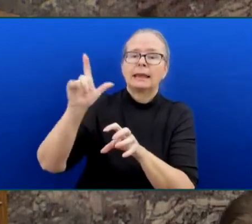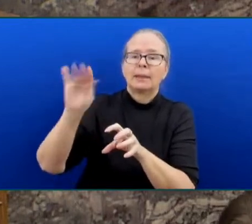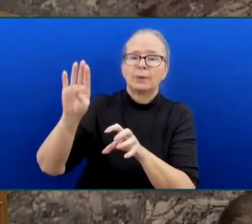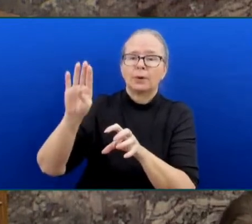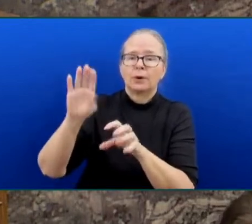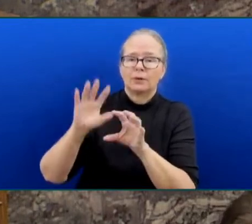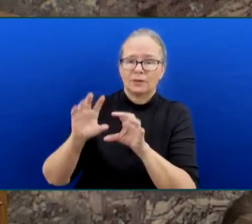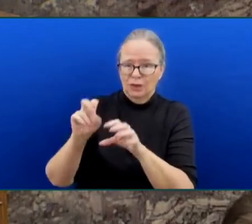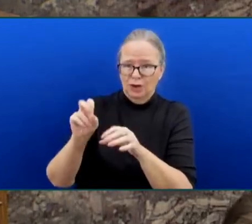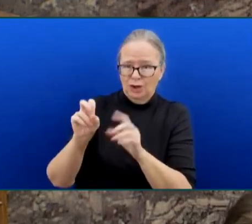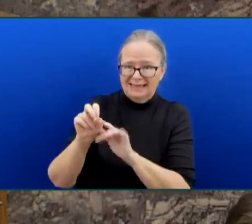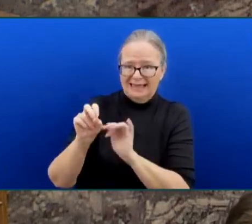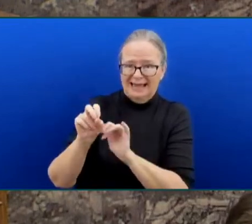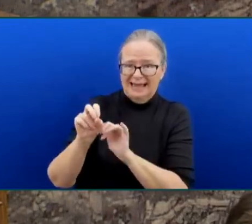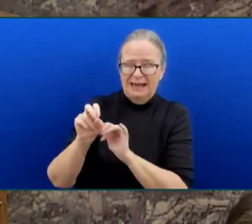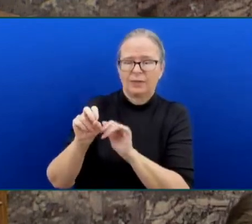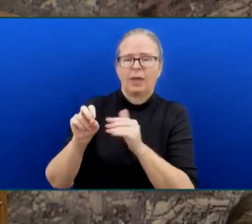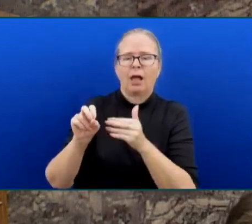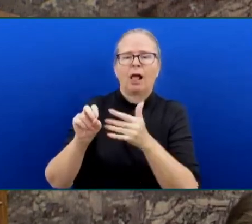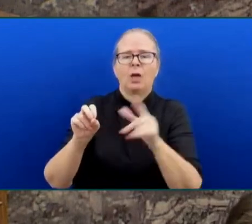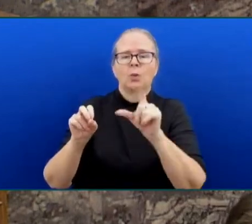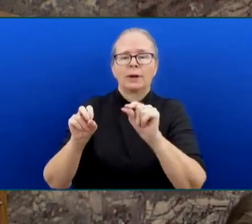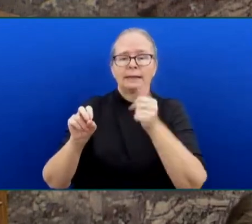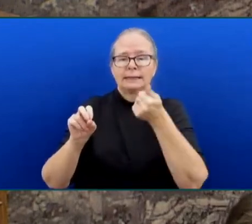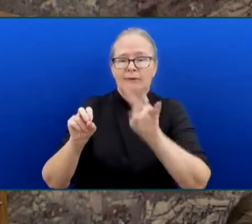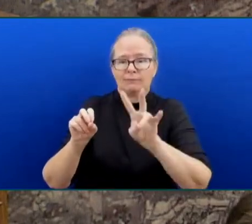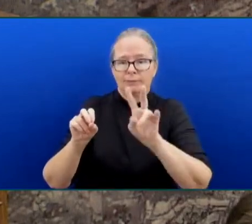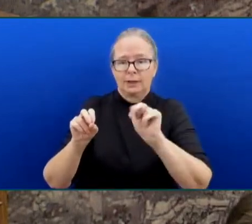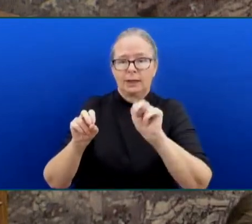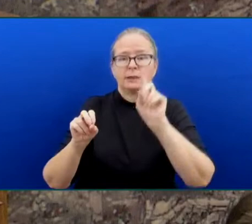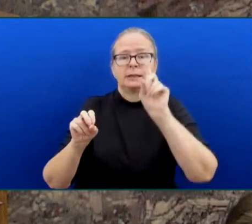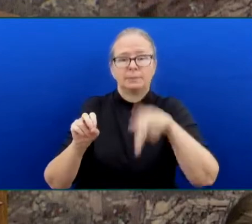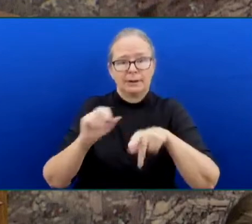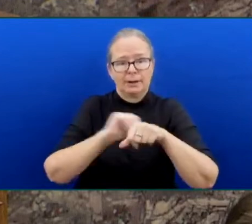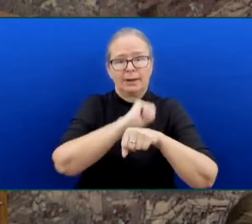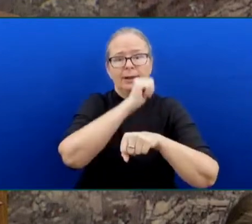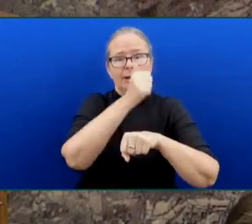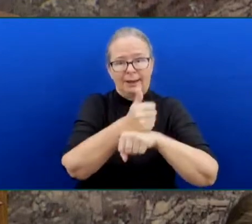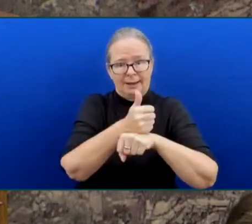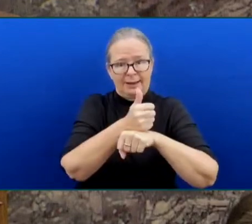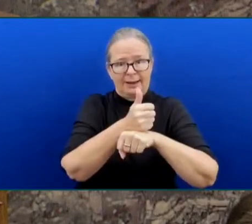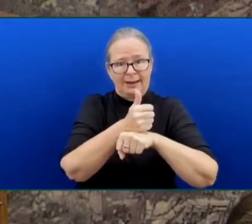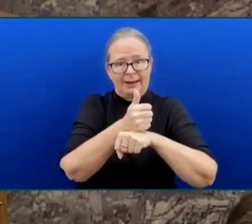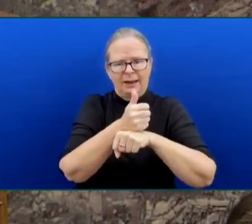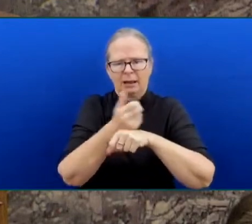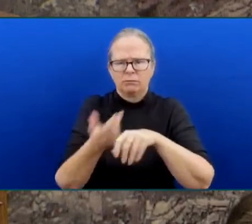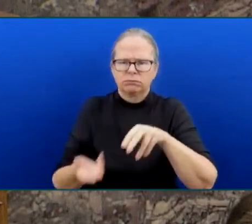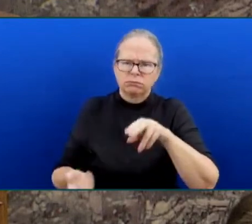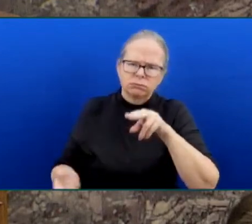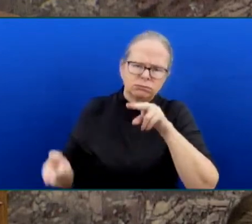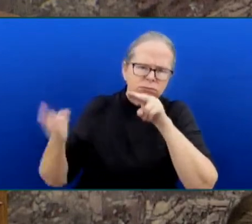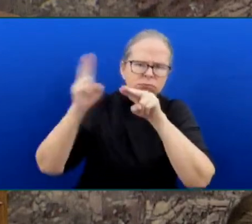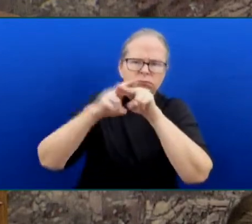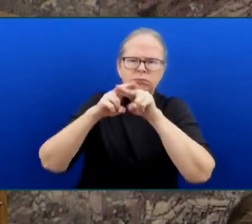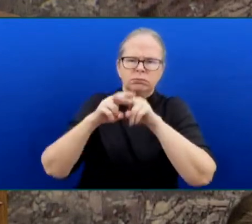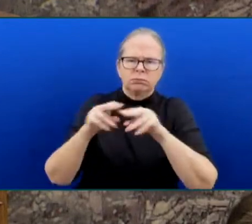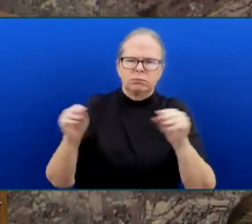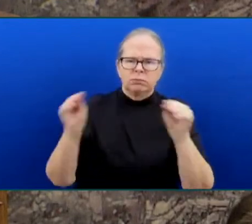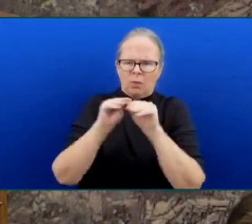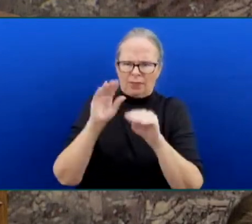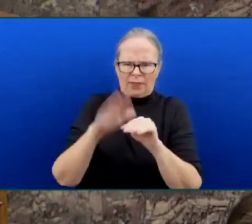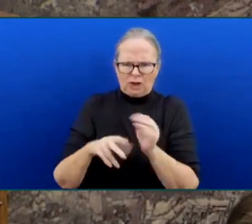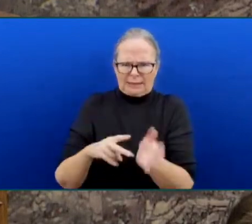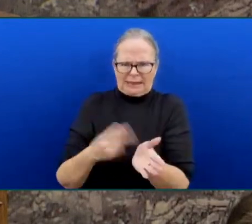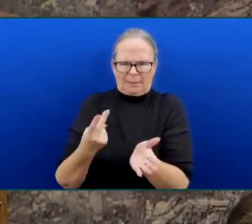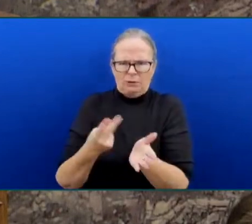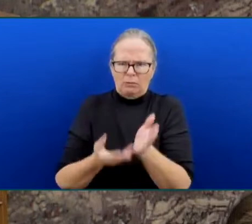formed government. And what has happened since then? Well, they've more than doubled the carbon tax, Mr. Speaker, and the Premier's own budget